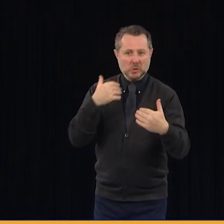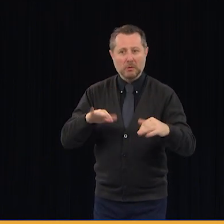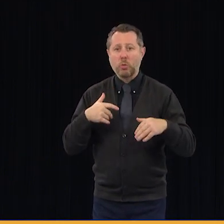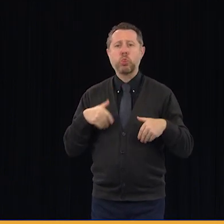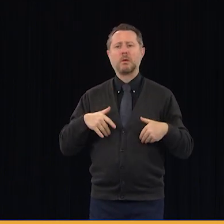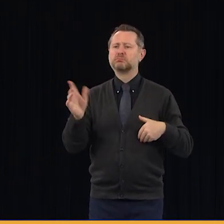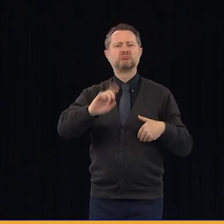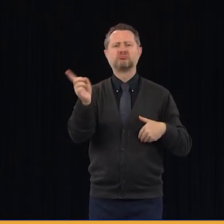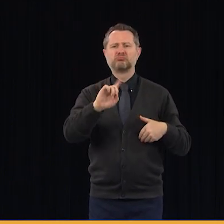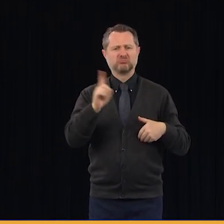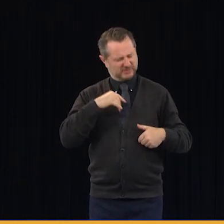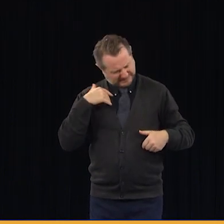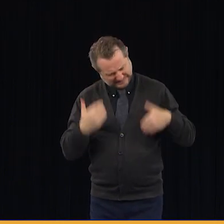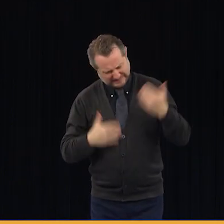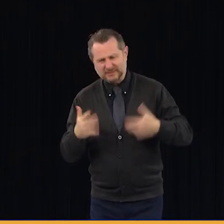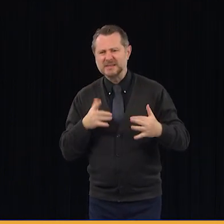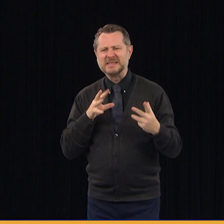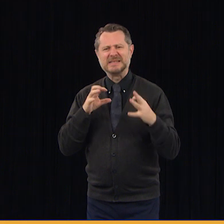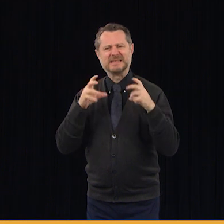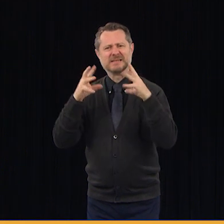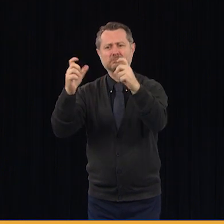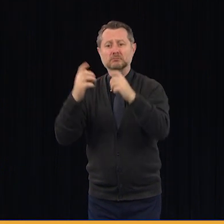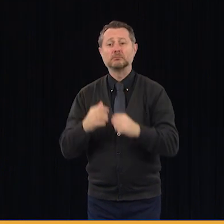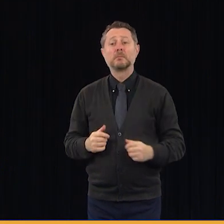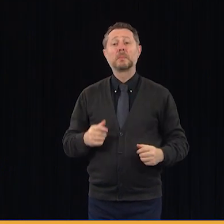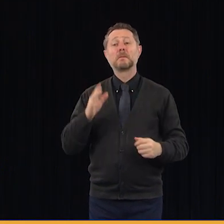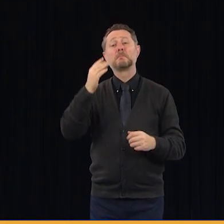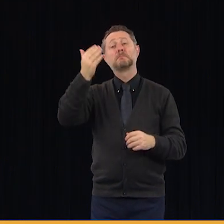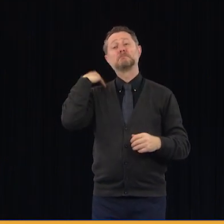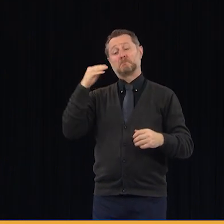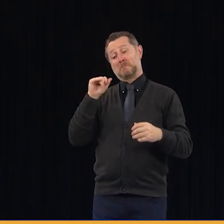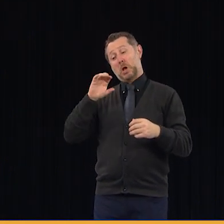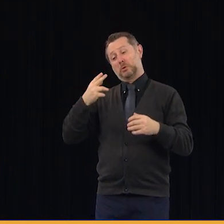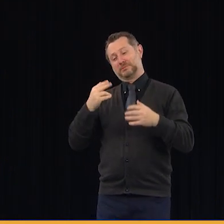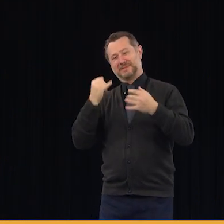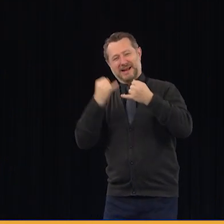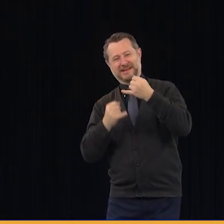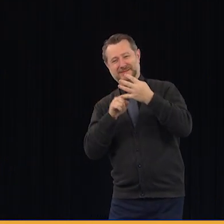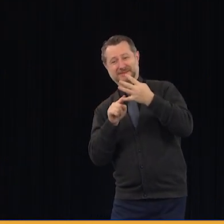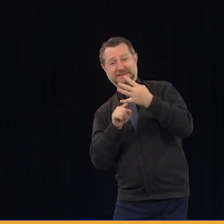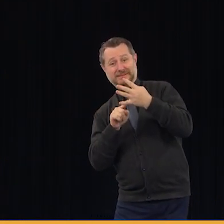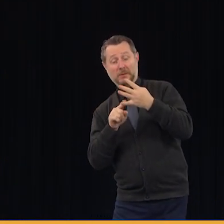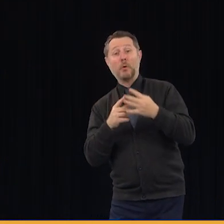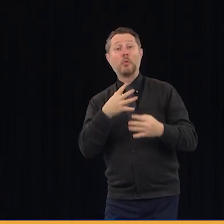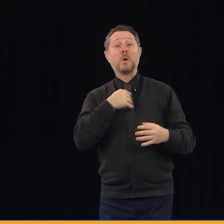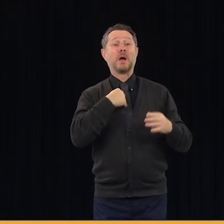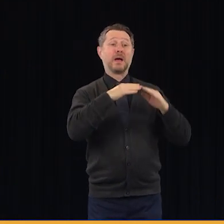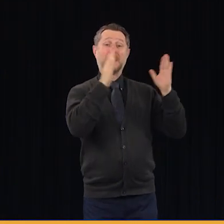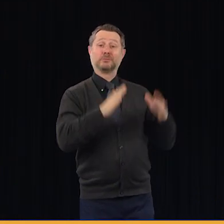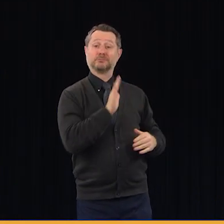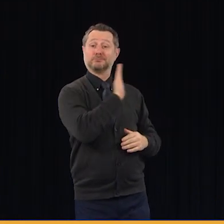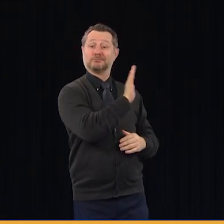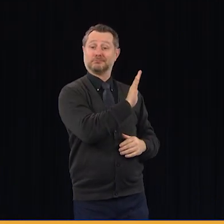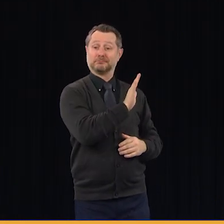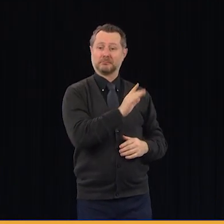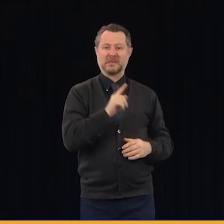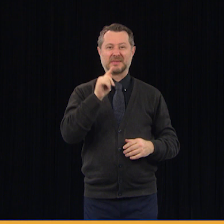The end of March, the White House task force, coronavirus task force, was still talking